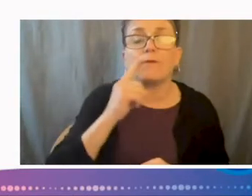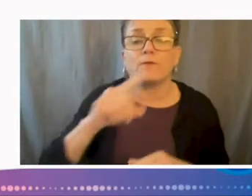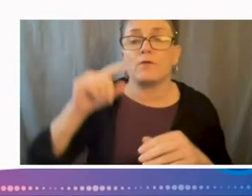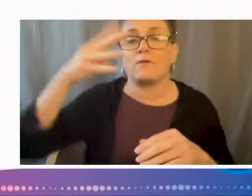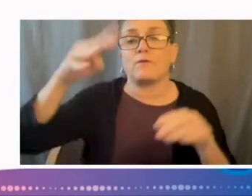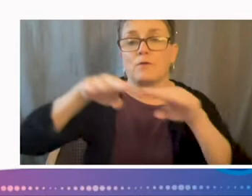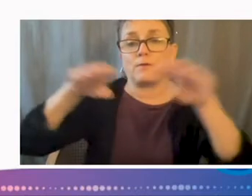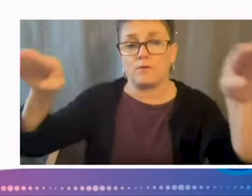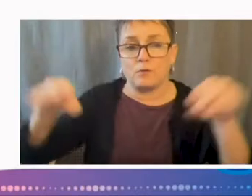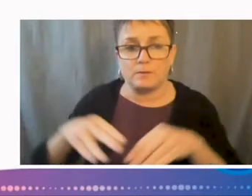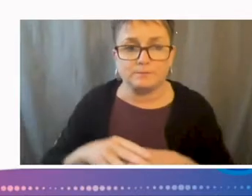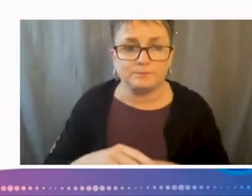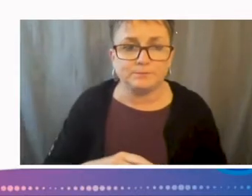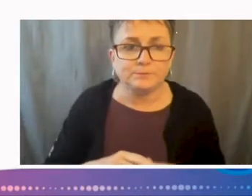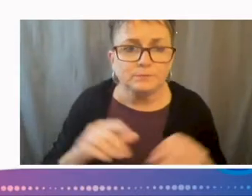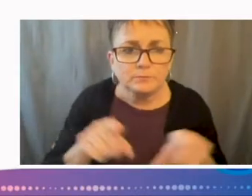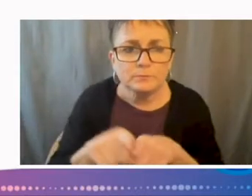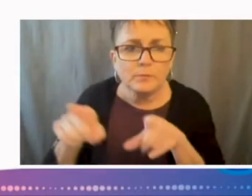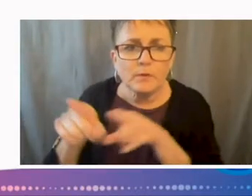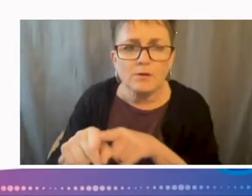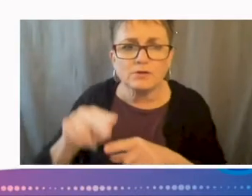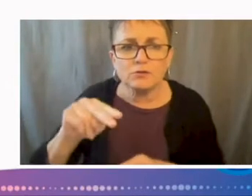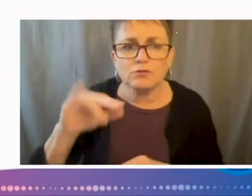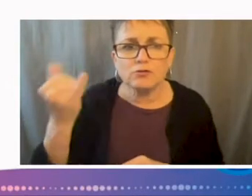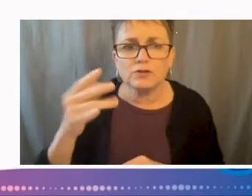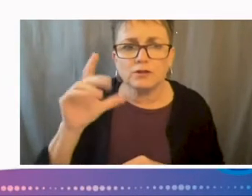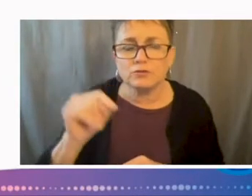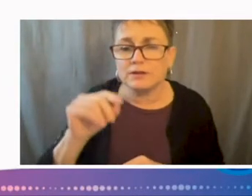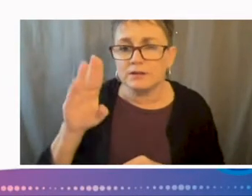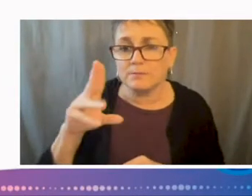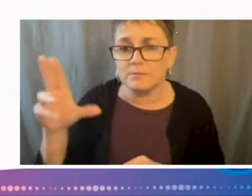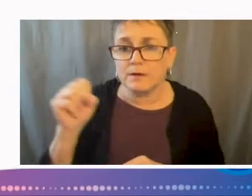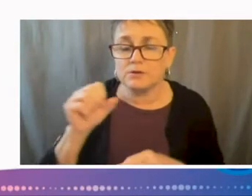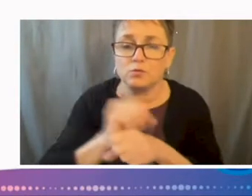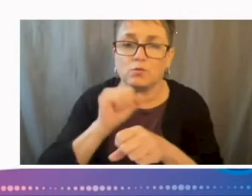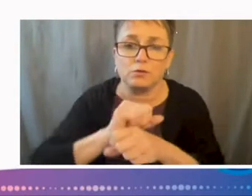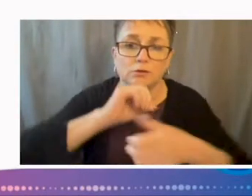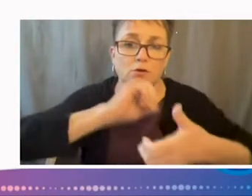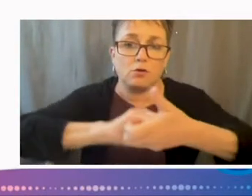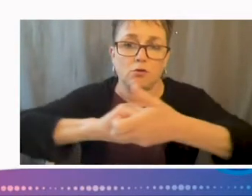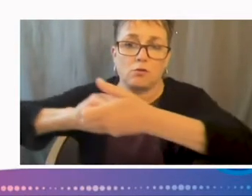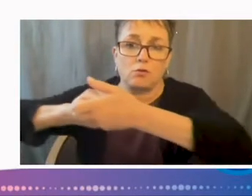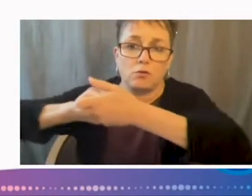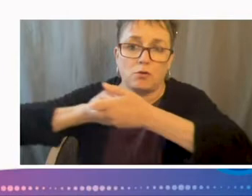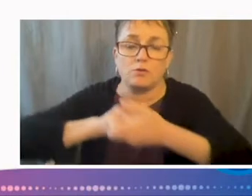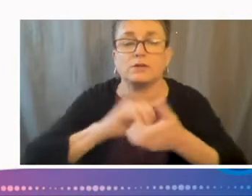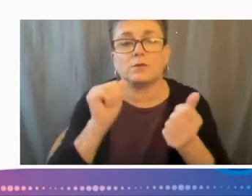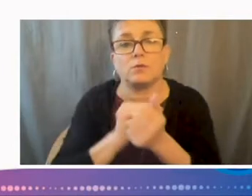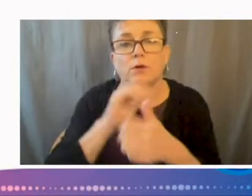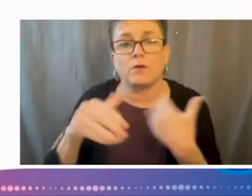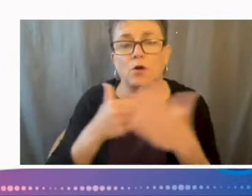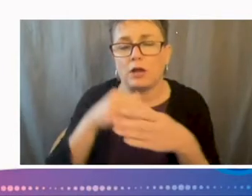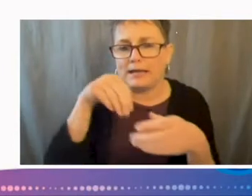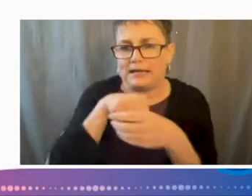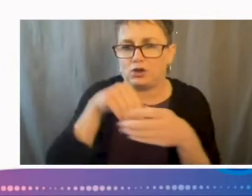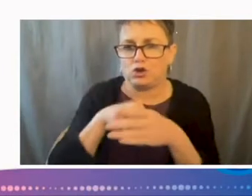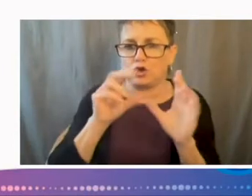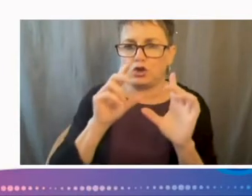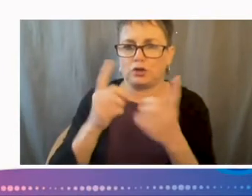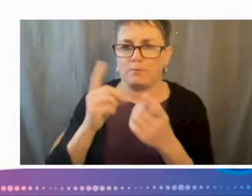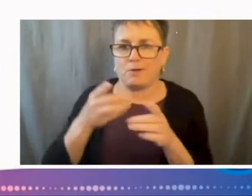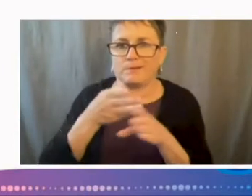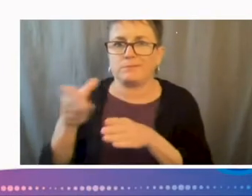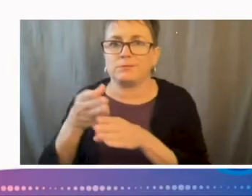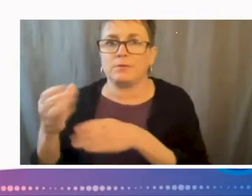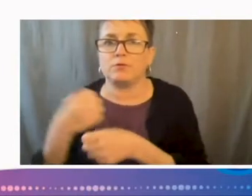Additionally, New Jersey Transit bus operations works closely with all internal departments to ensure ADA compliance for all